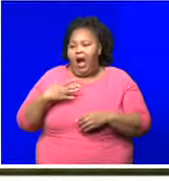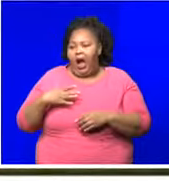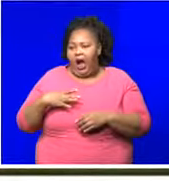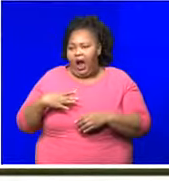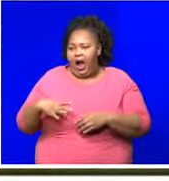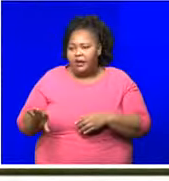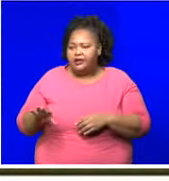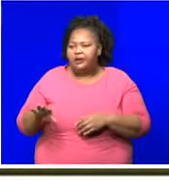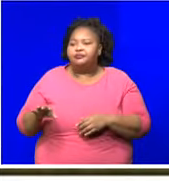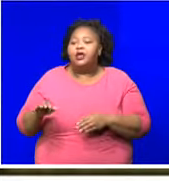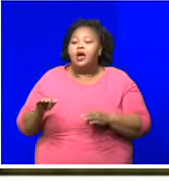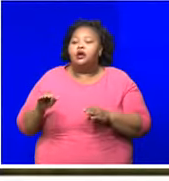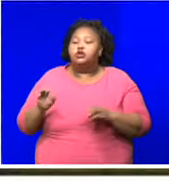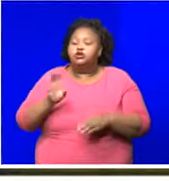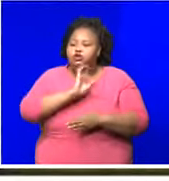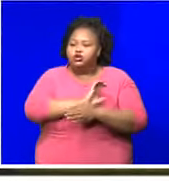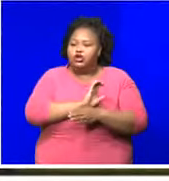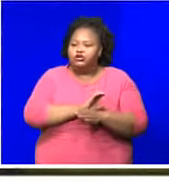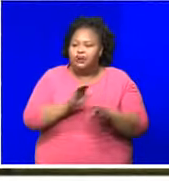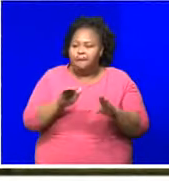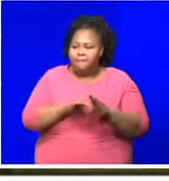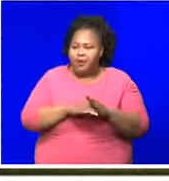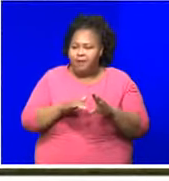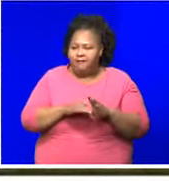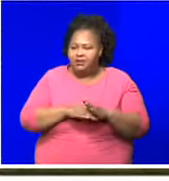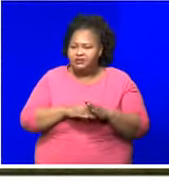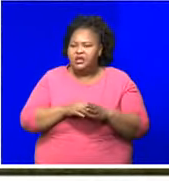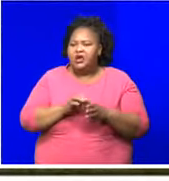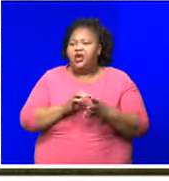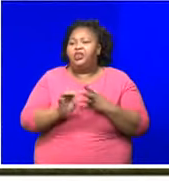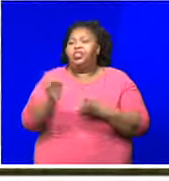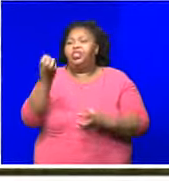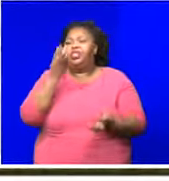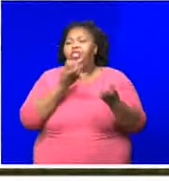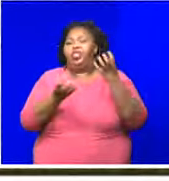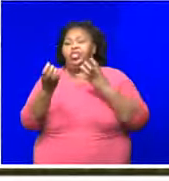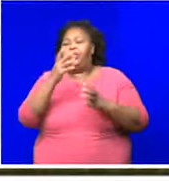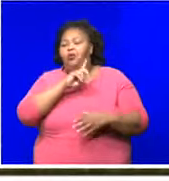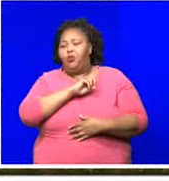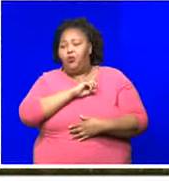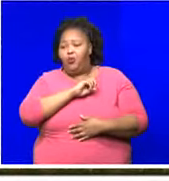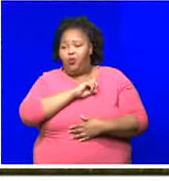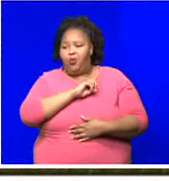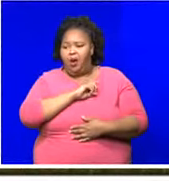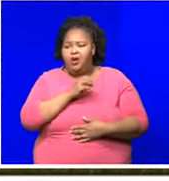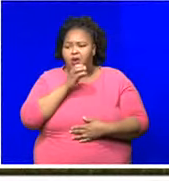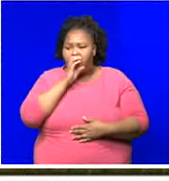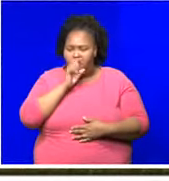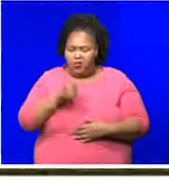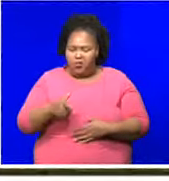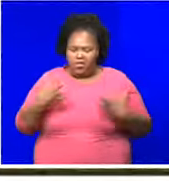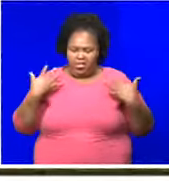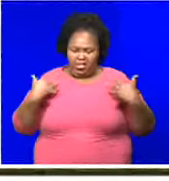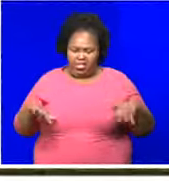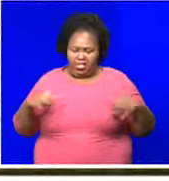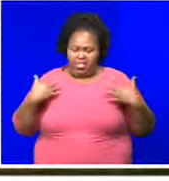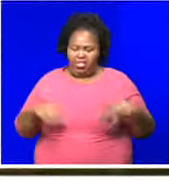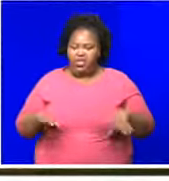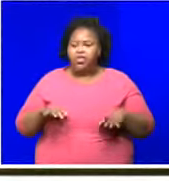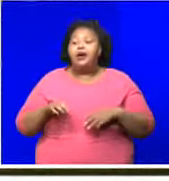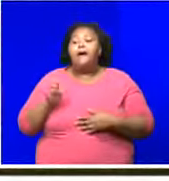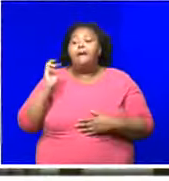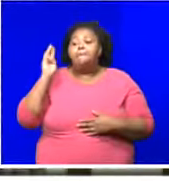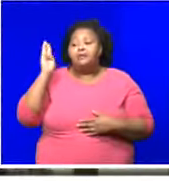Tlatruago wished speed recovery to all involved. He further warns against the use of foreign substances in churches as that could